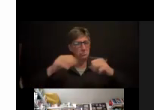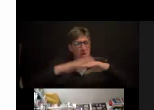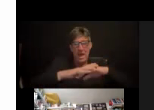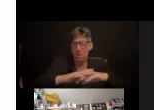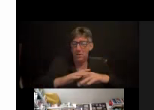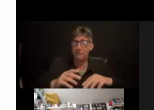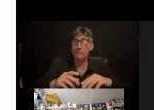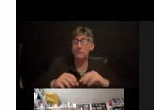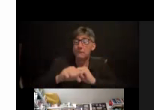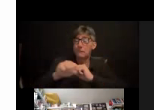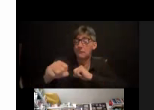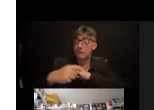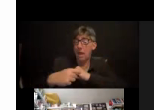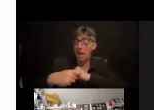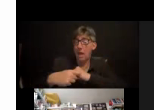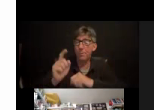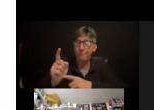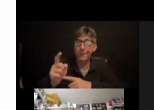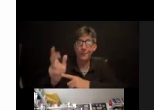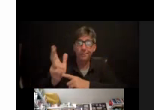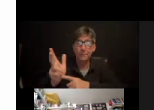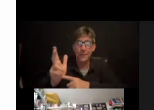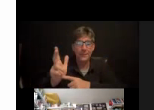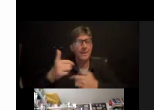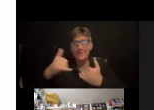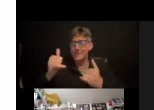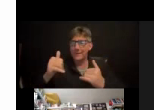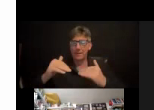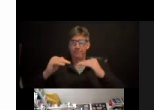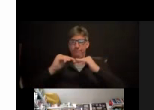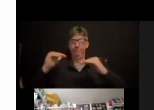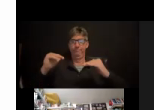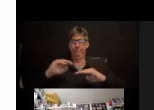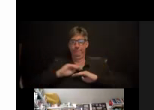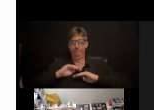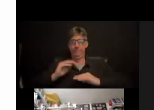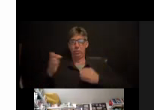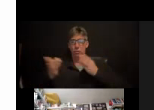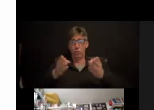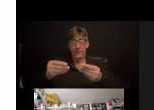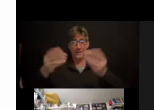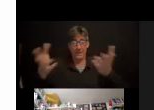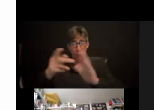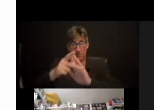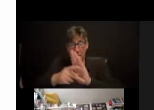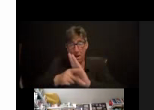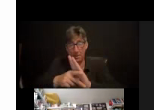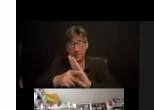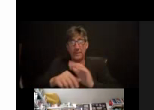think is still well within our service delivery policy. To your question about